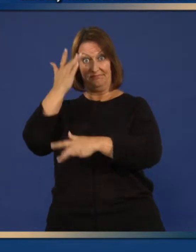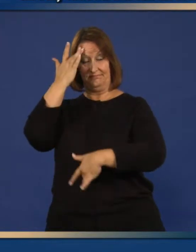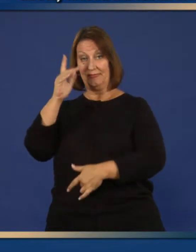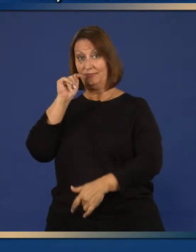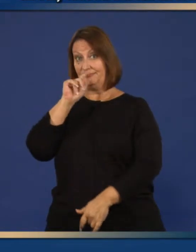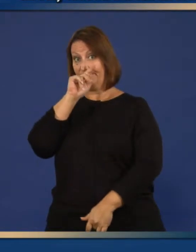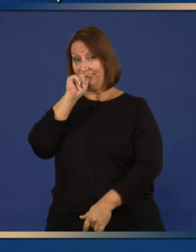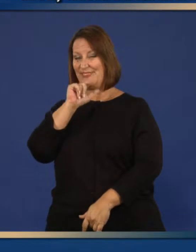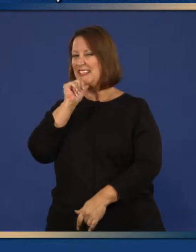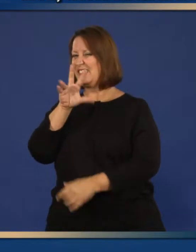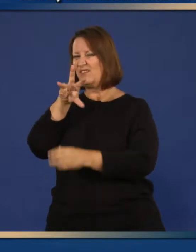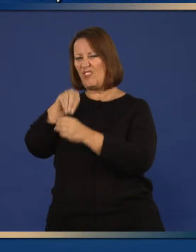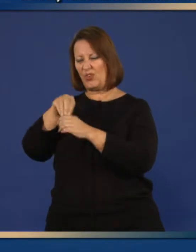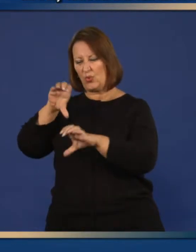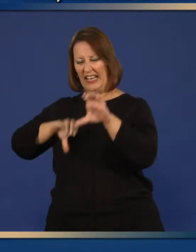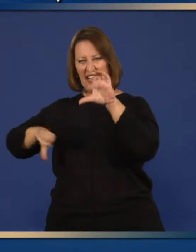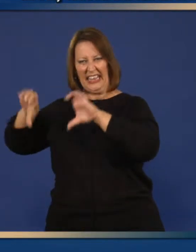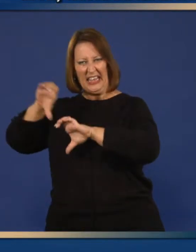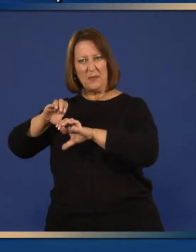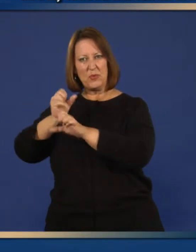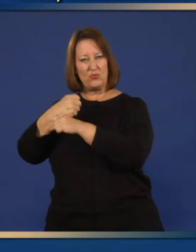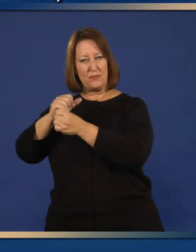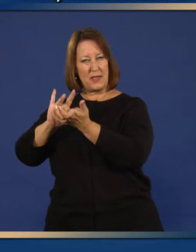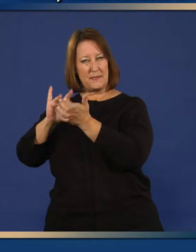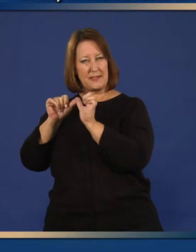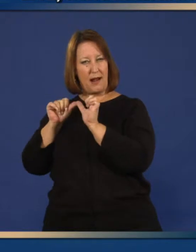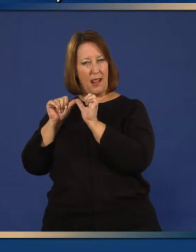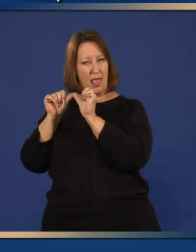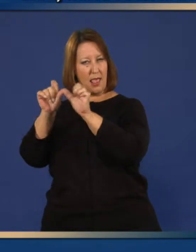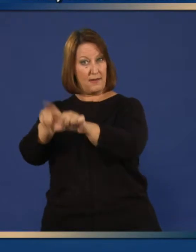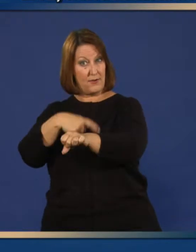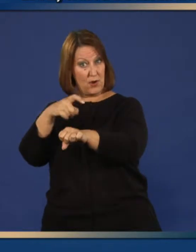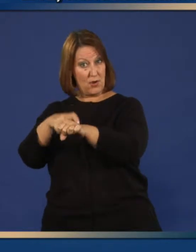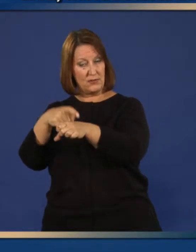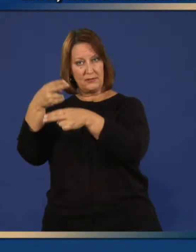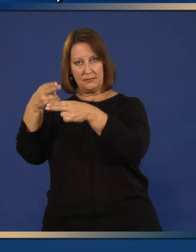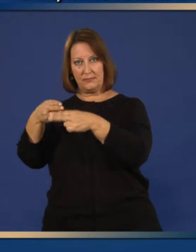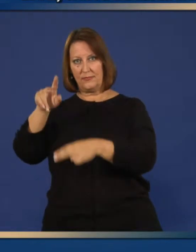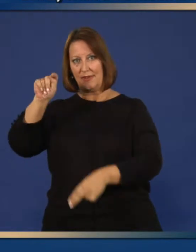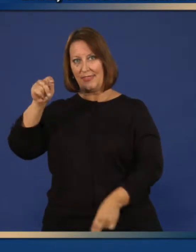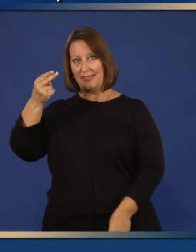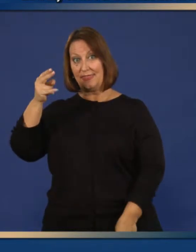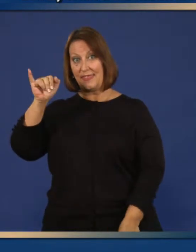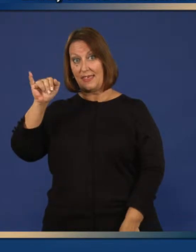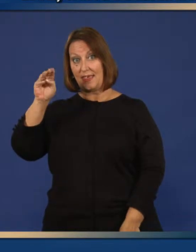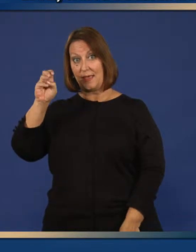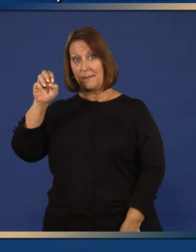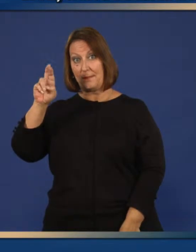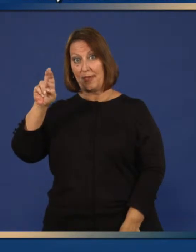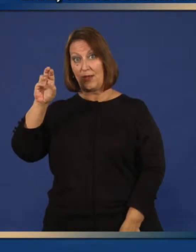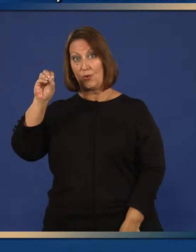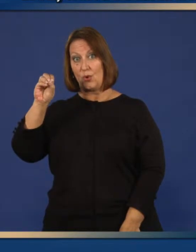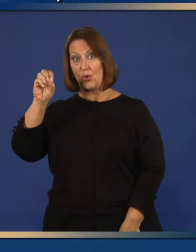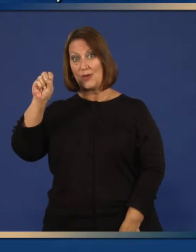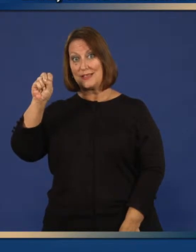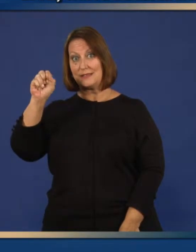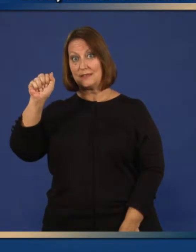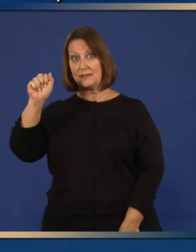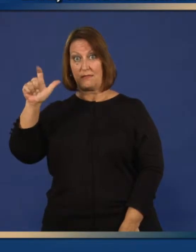LAIV does not contain thimerosal or other preservatives.